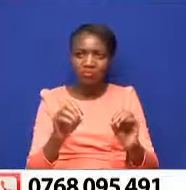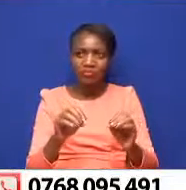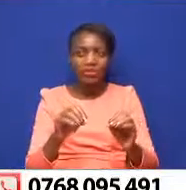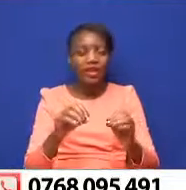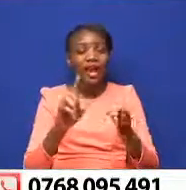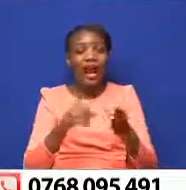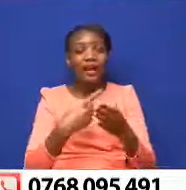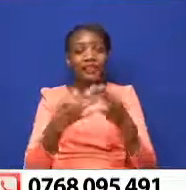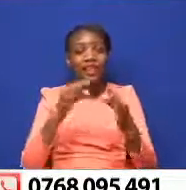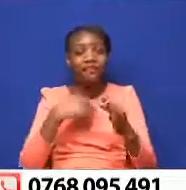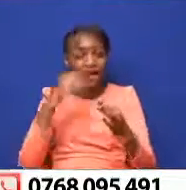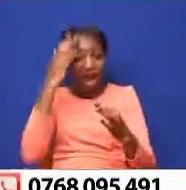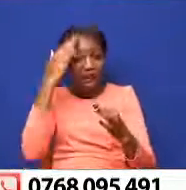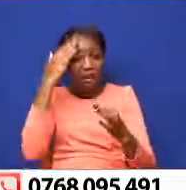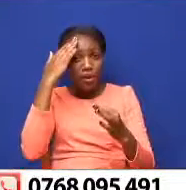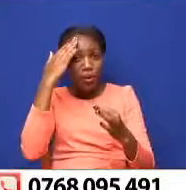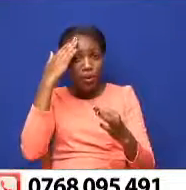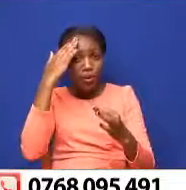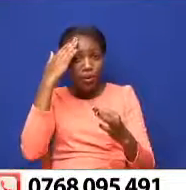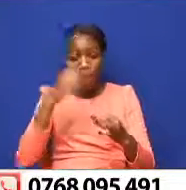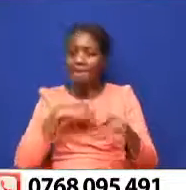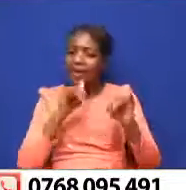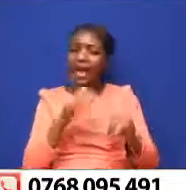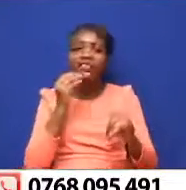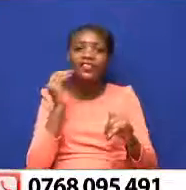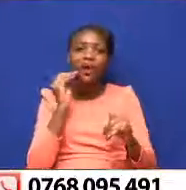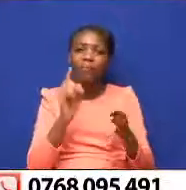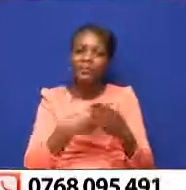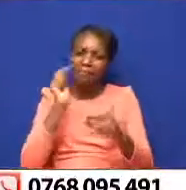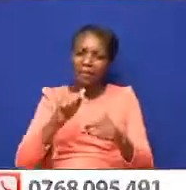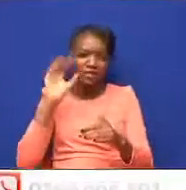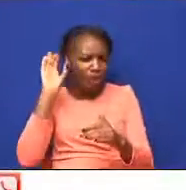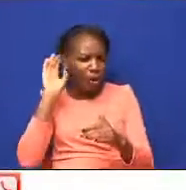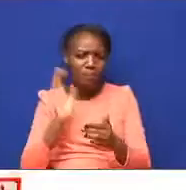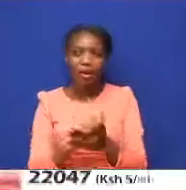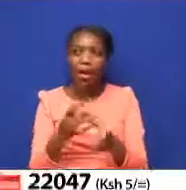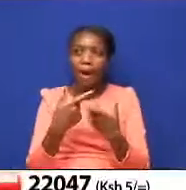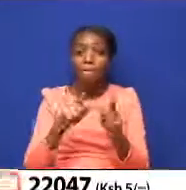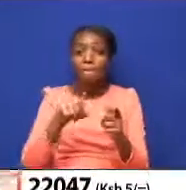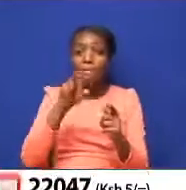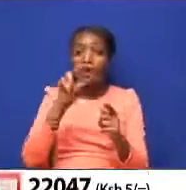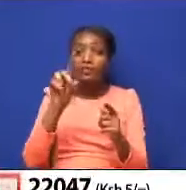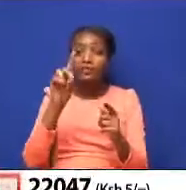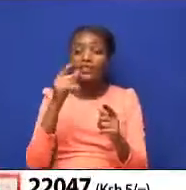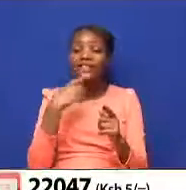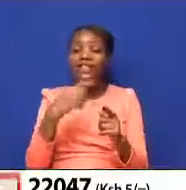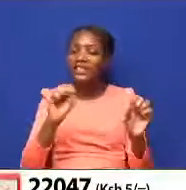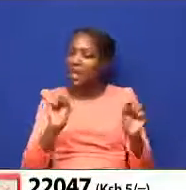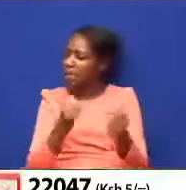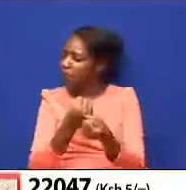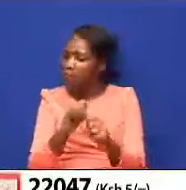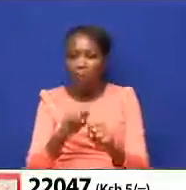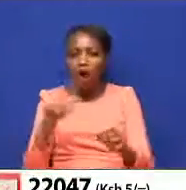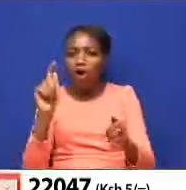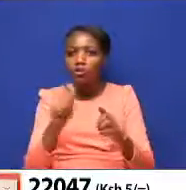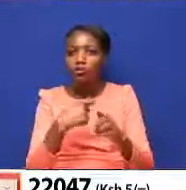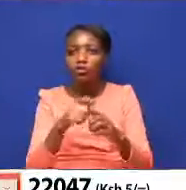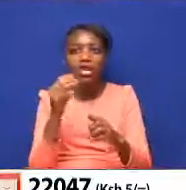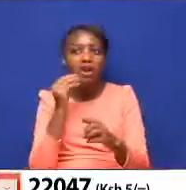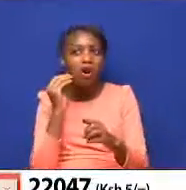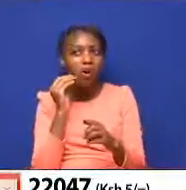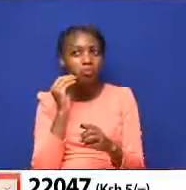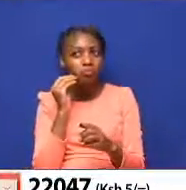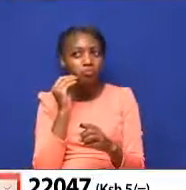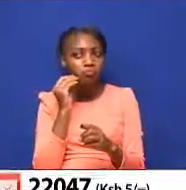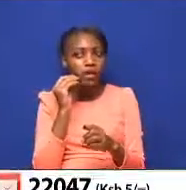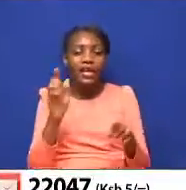know I've been told that I stay at home, let me stay at home. But Vincent says it is impossible to train at his home.